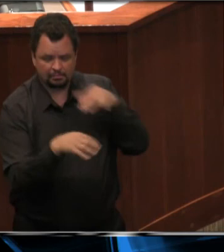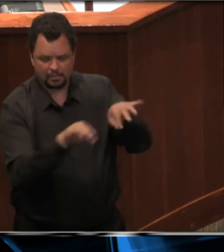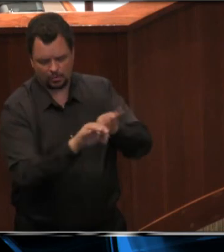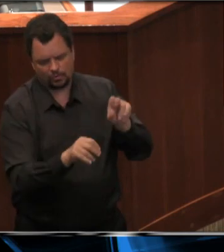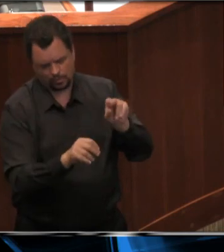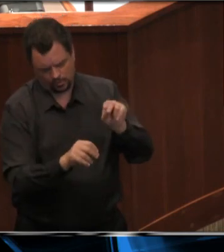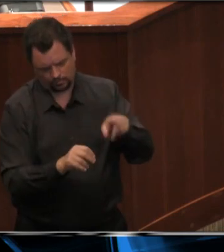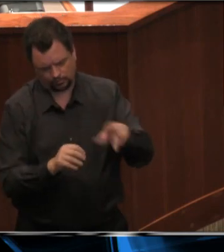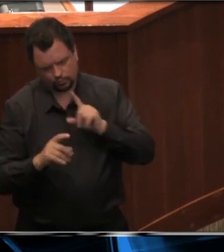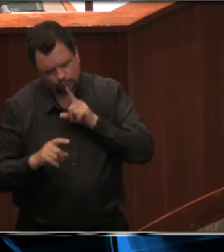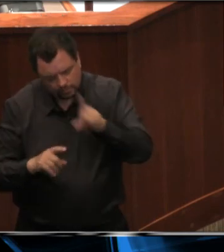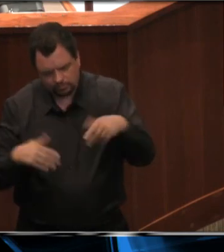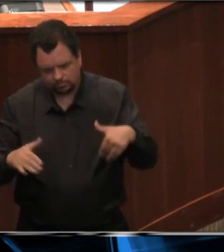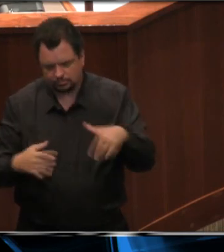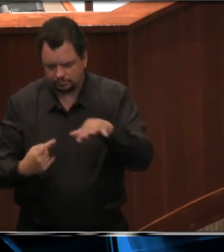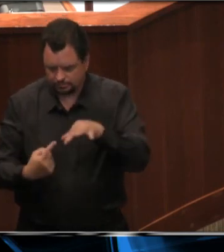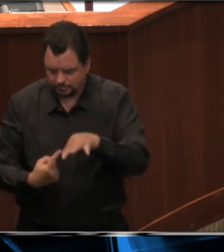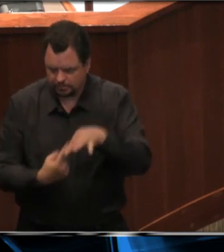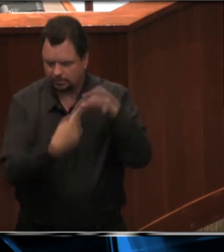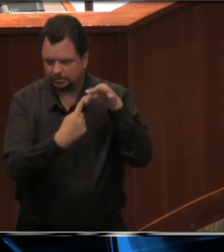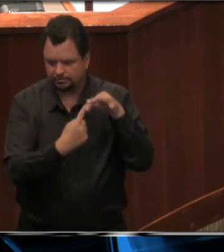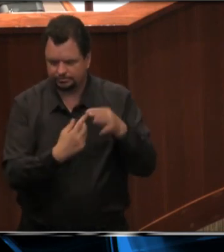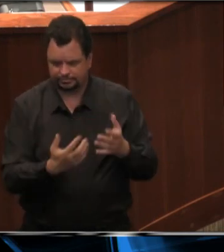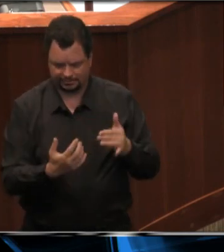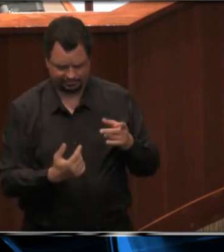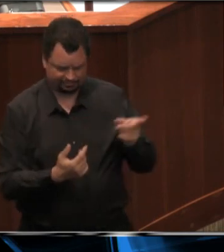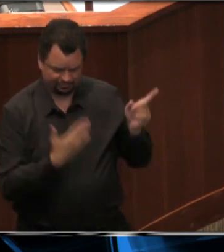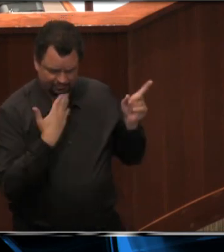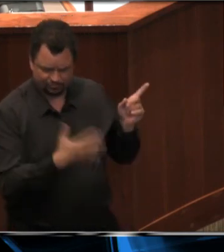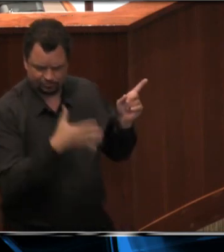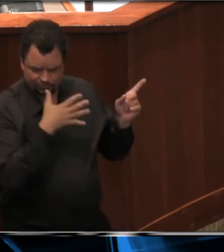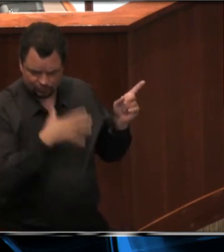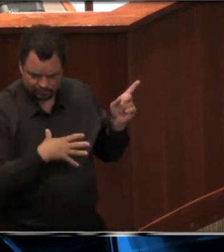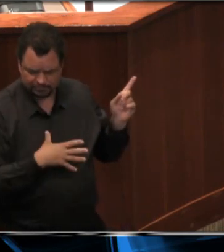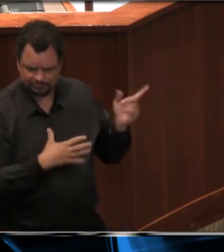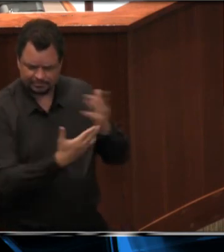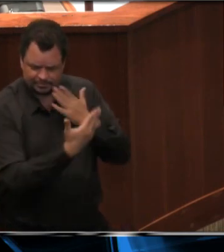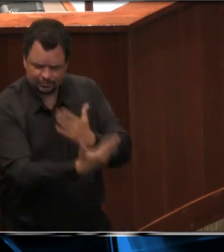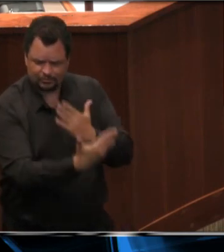of women on this board. I thank each and every one of you for being here.